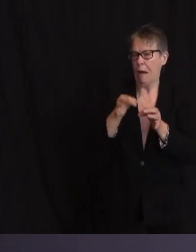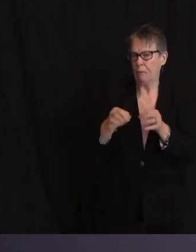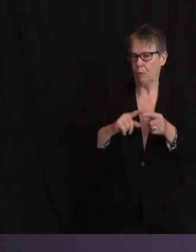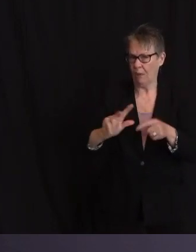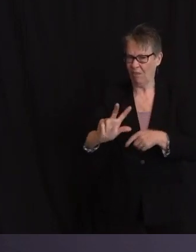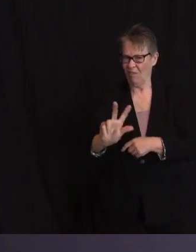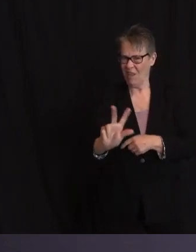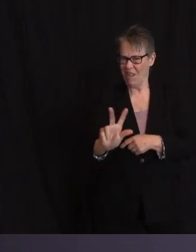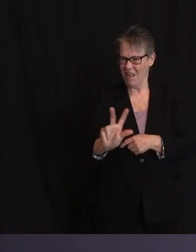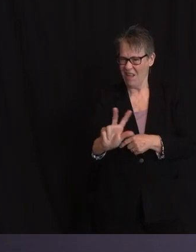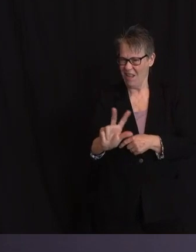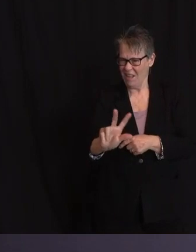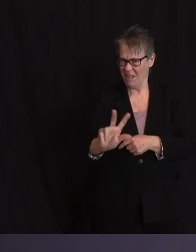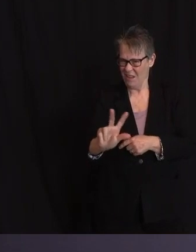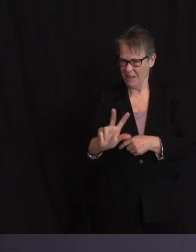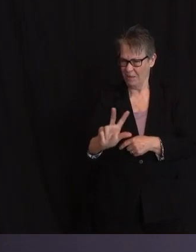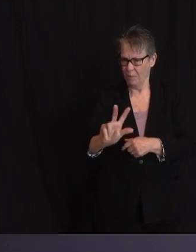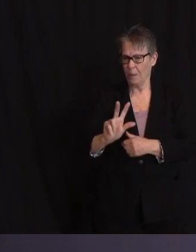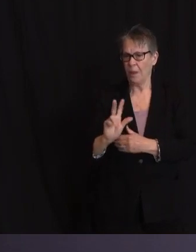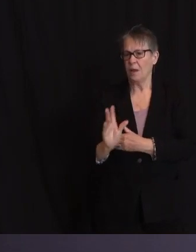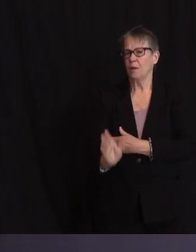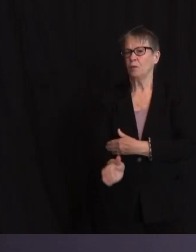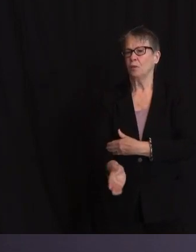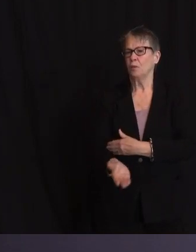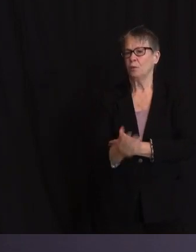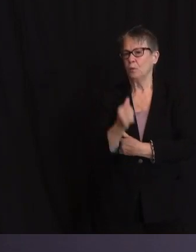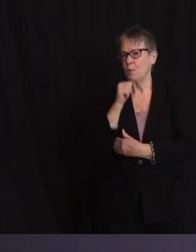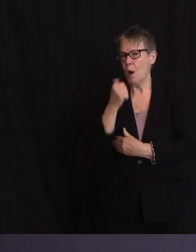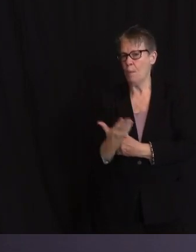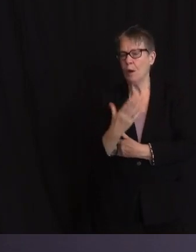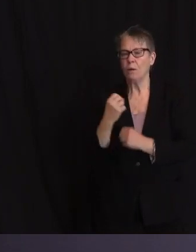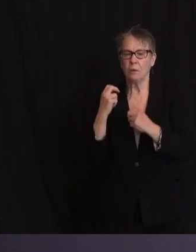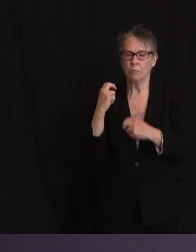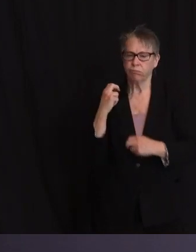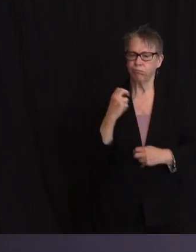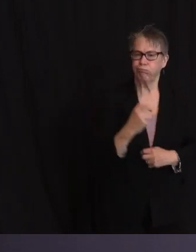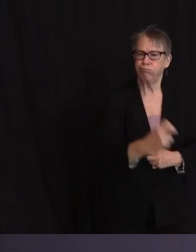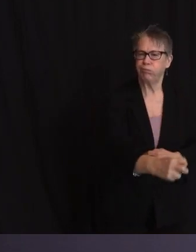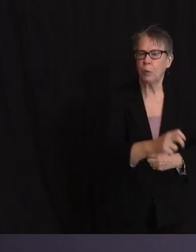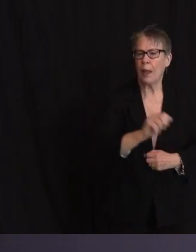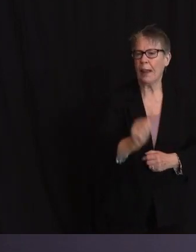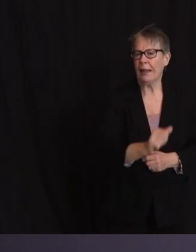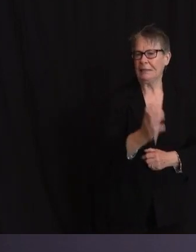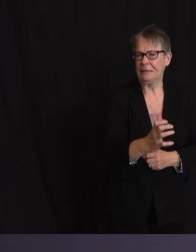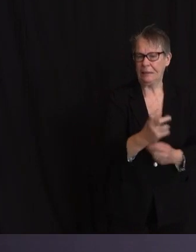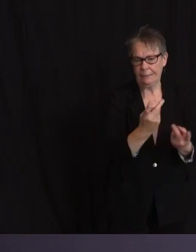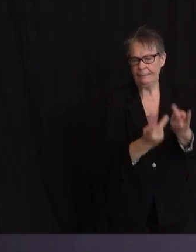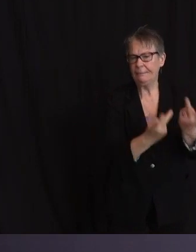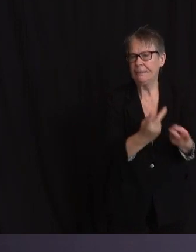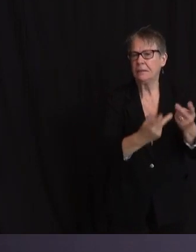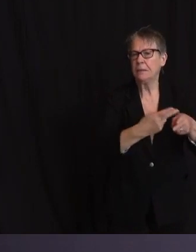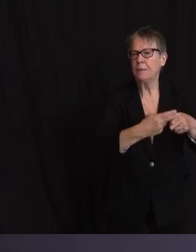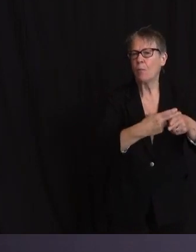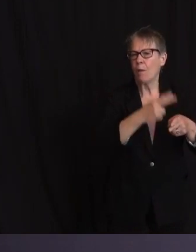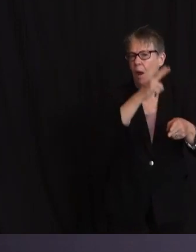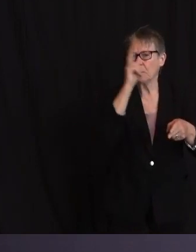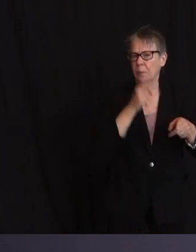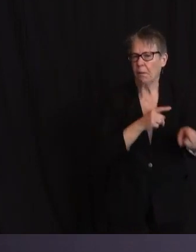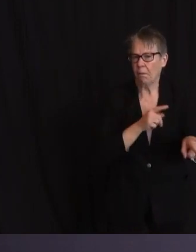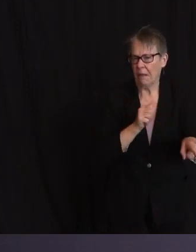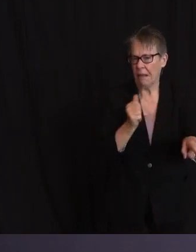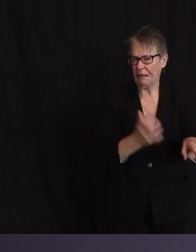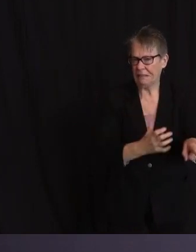run through, I think, Wildwood after that. And we'll be back with you tomorrow afternoon. Details, we'll let